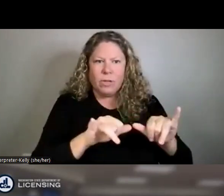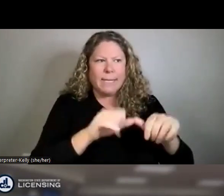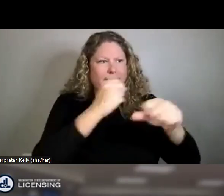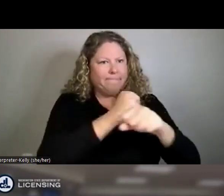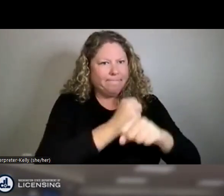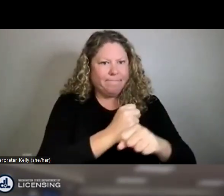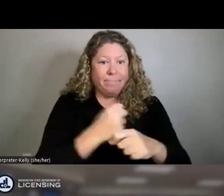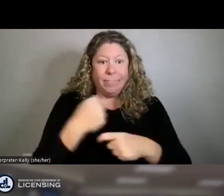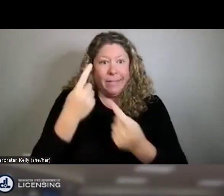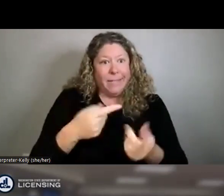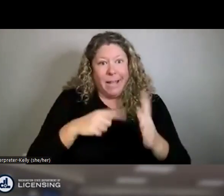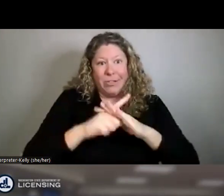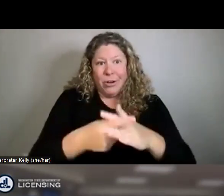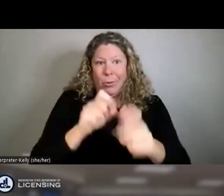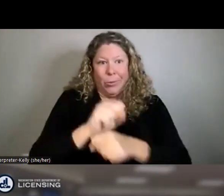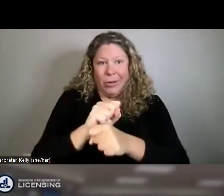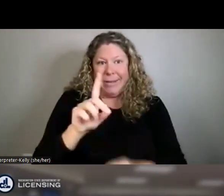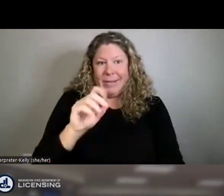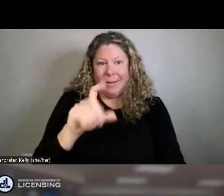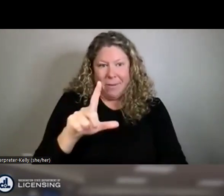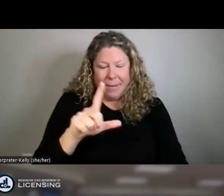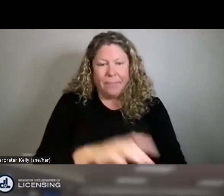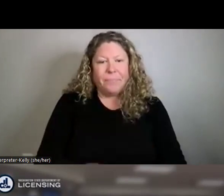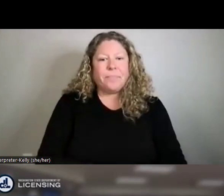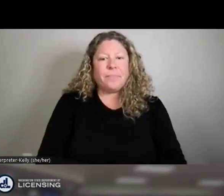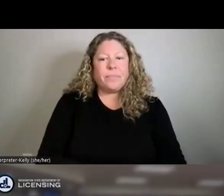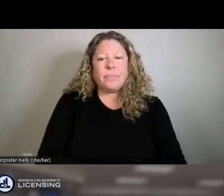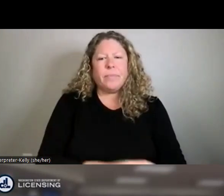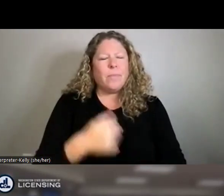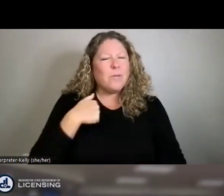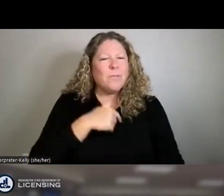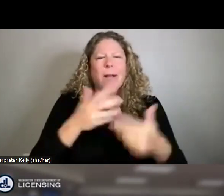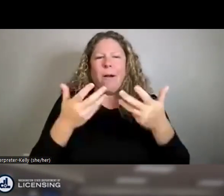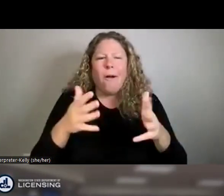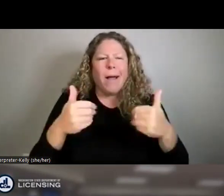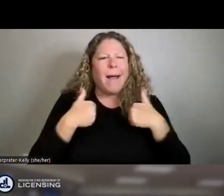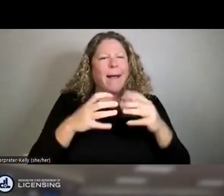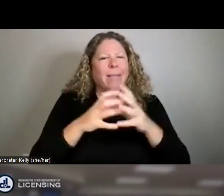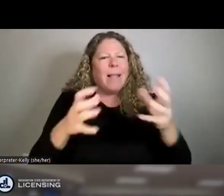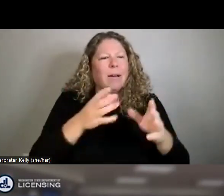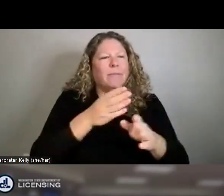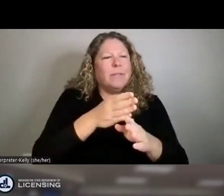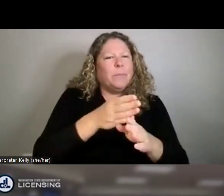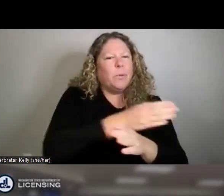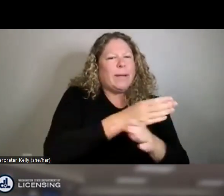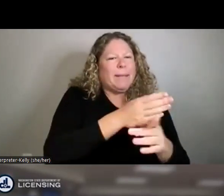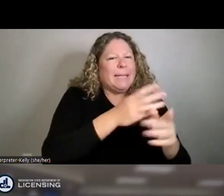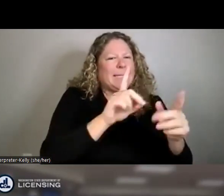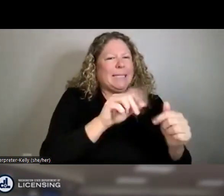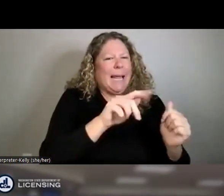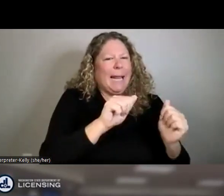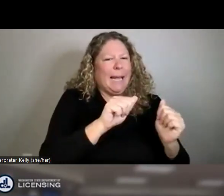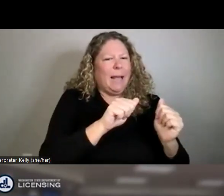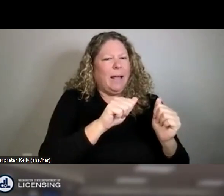I started with the DOL. So we already had a lot of the before data and actively